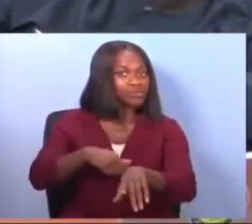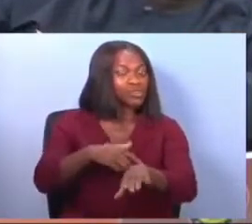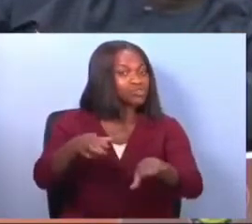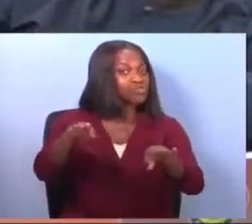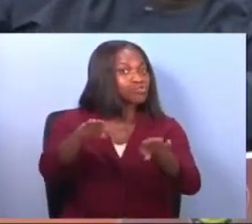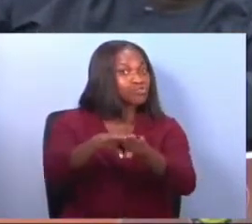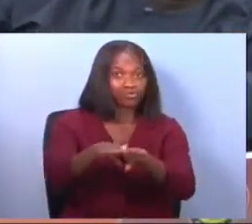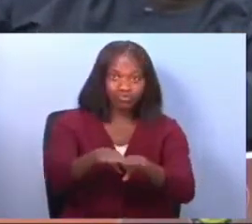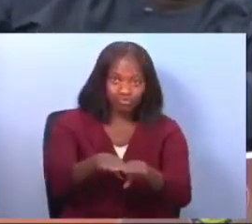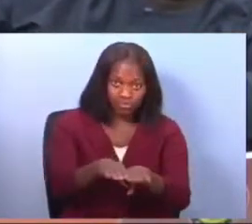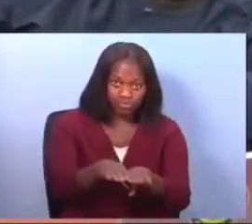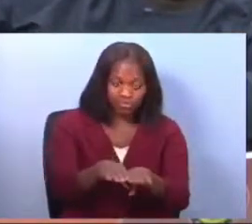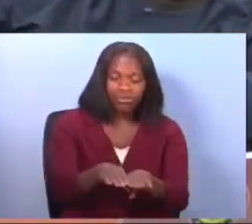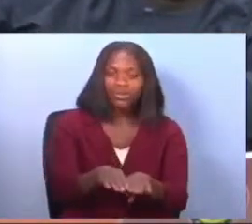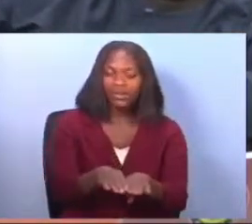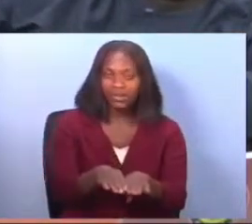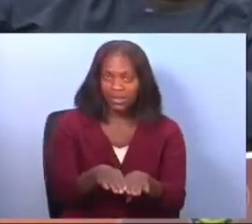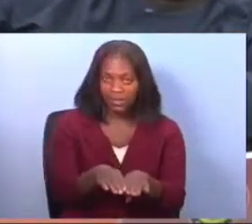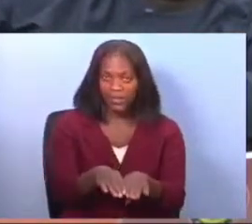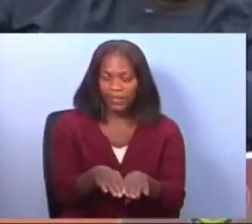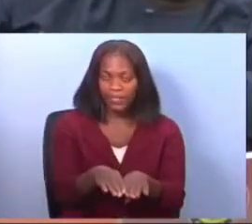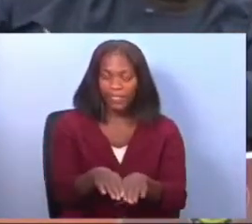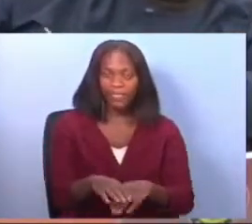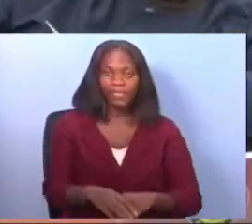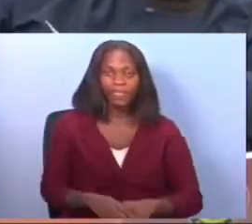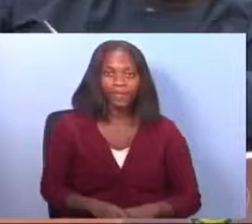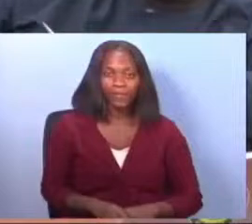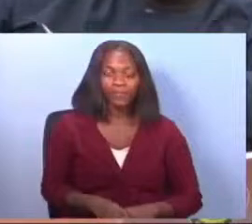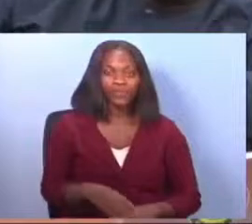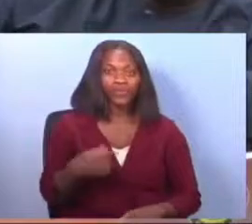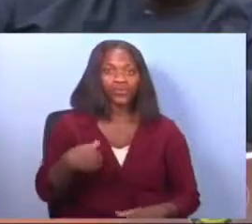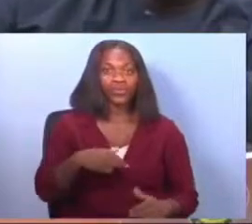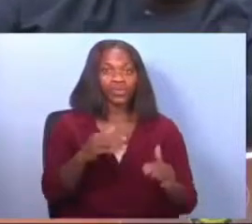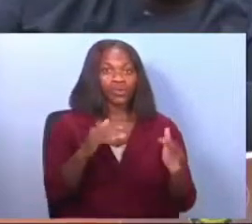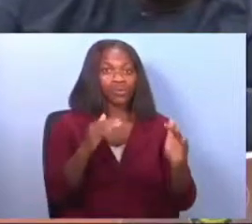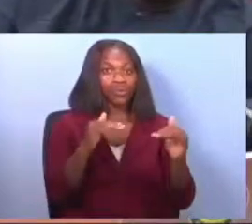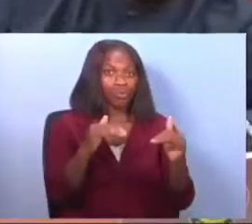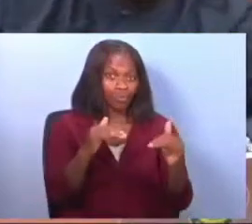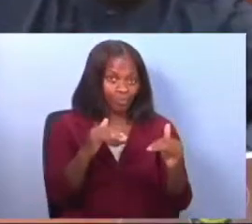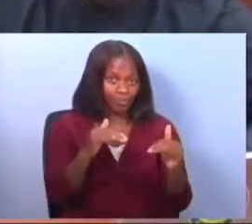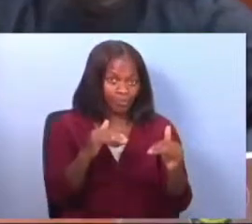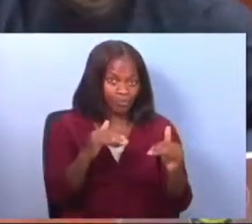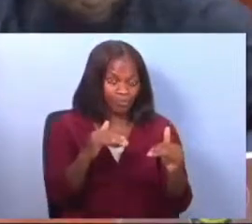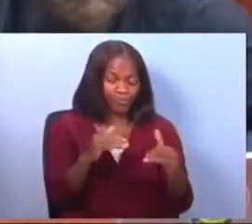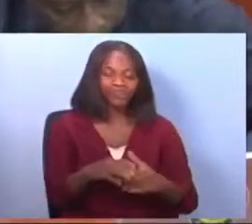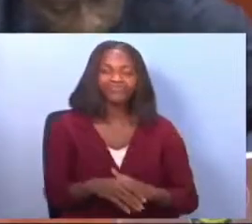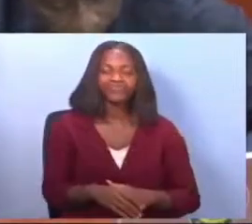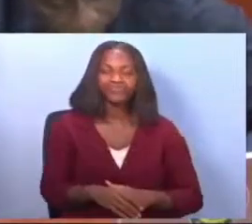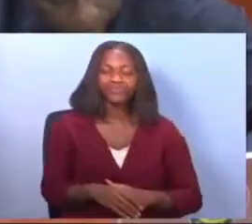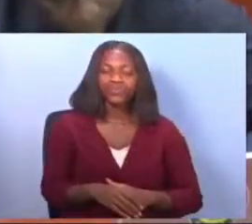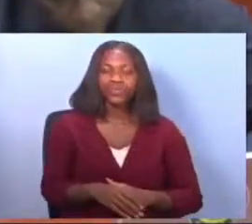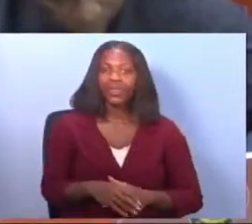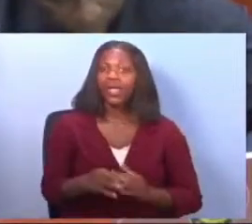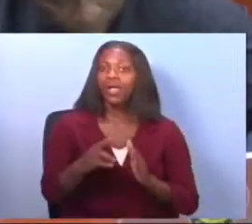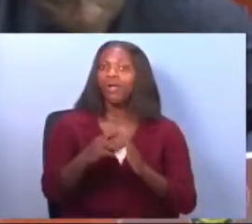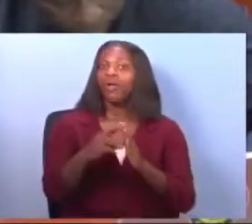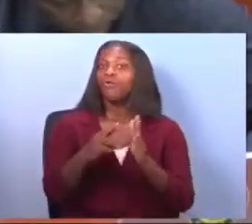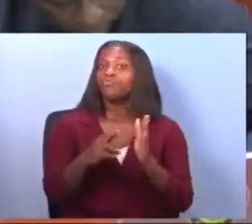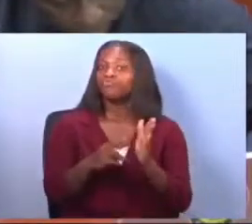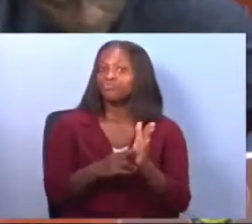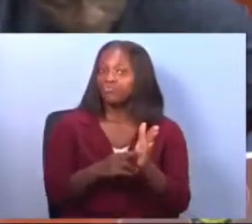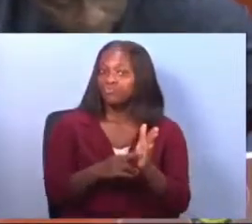is not in session. So we're praying that the rule